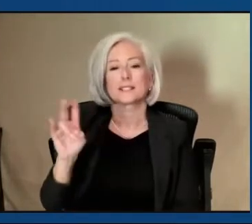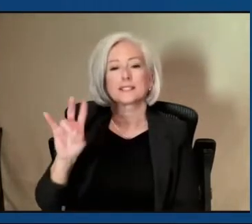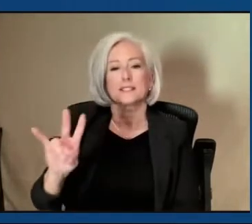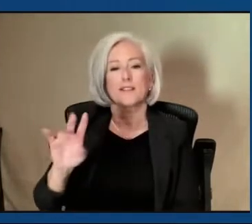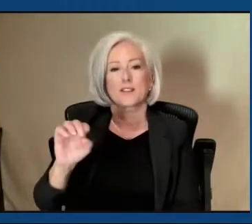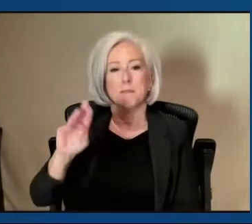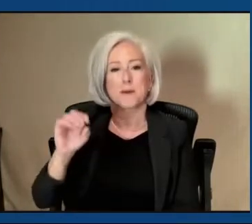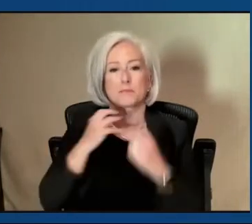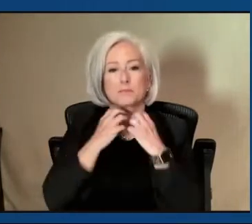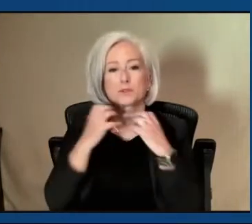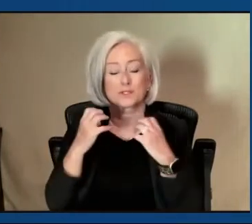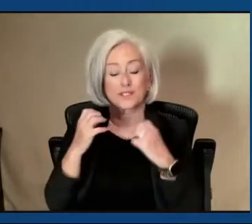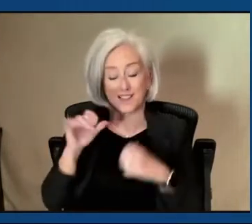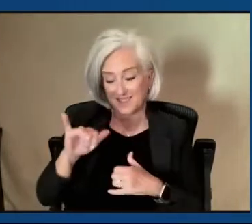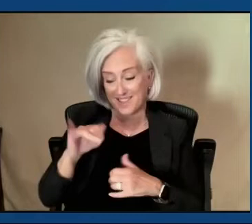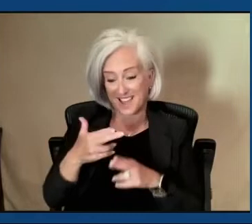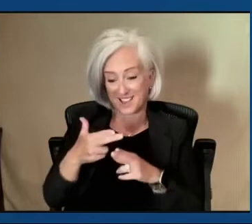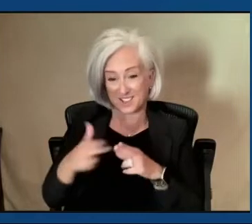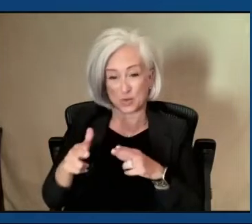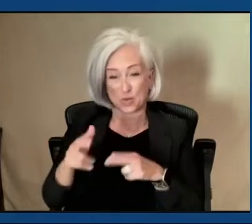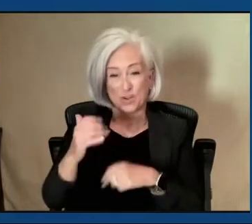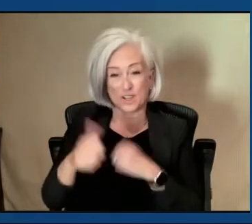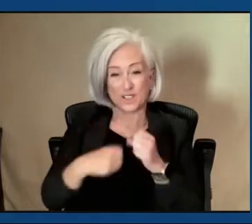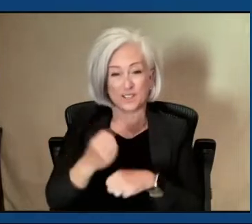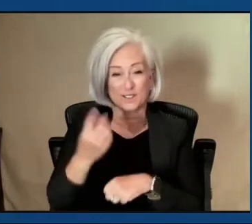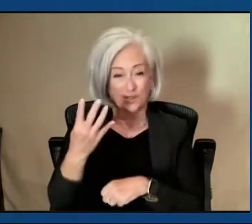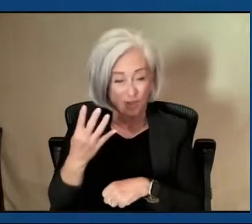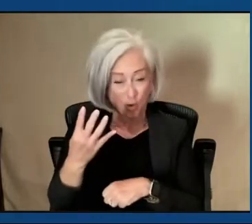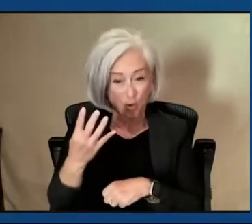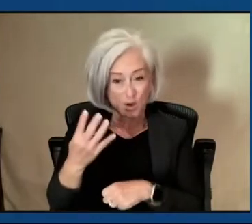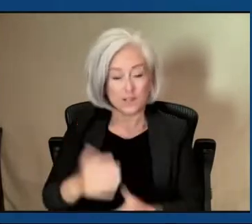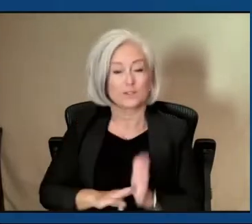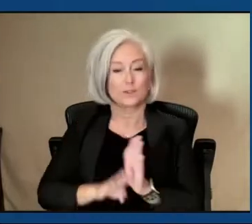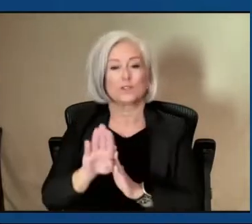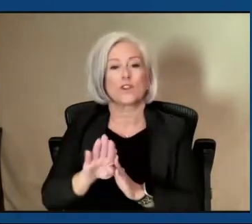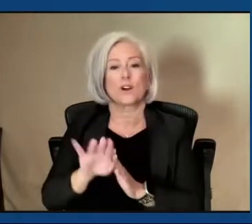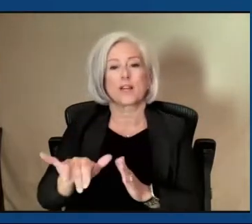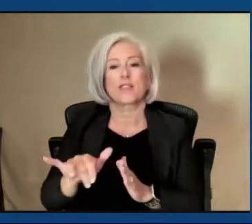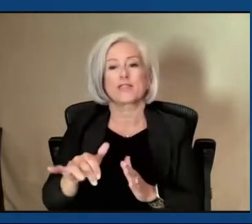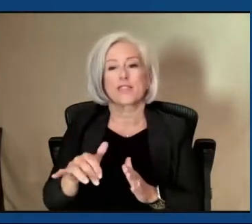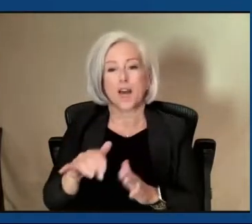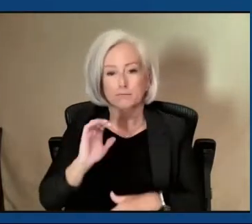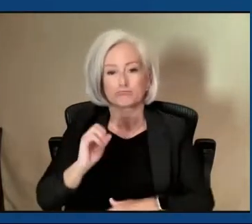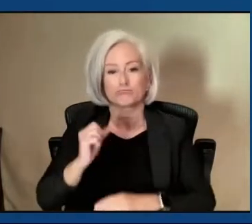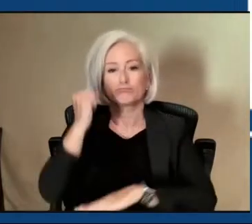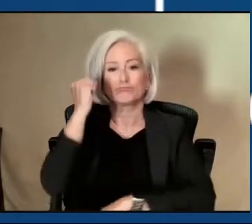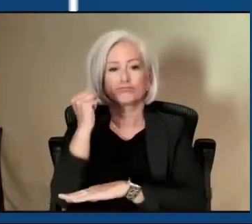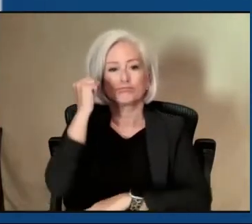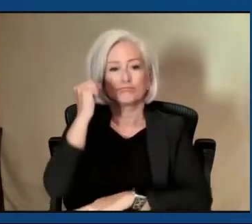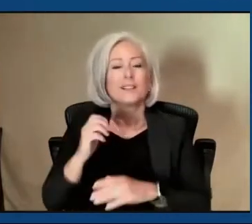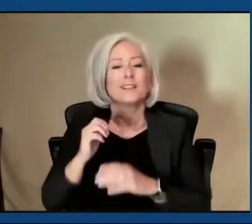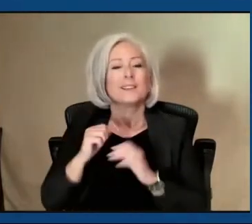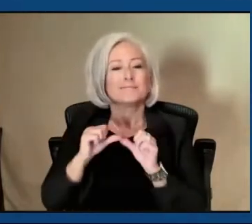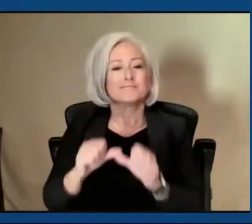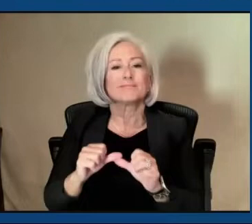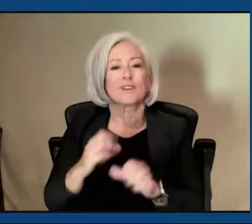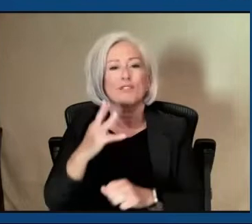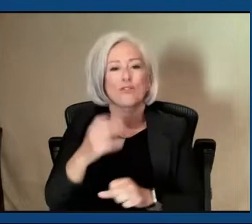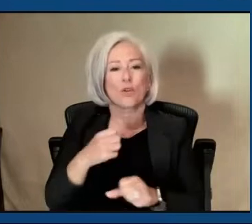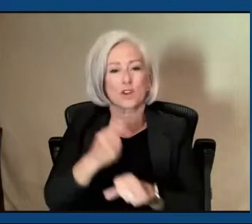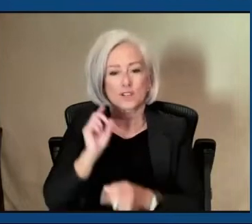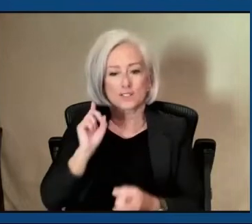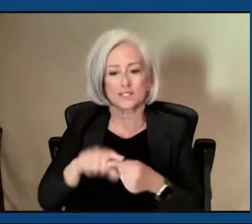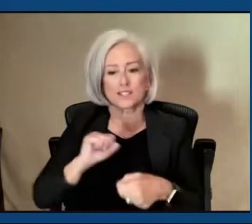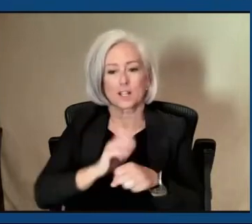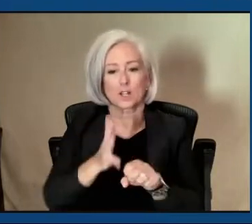short years to develop, and that record was held for 51 years until the COVID-19 vaccine. 1969,